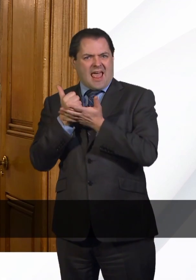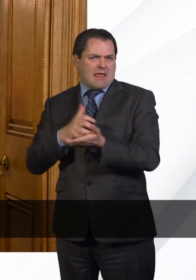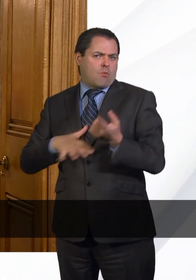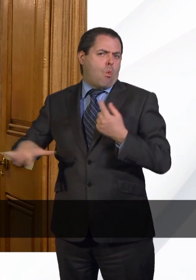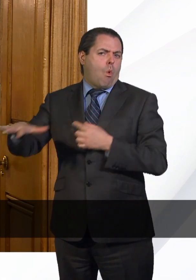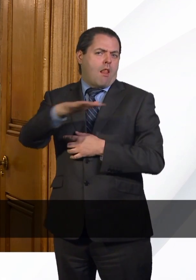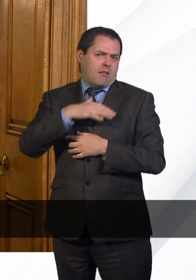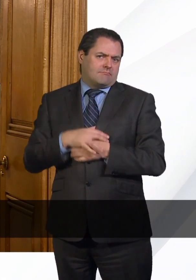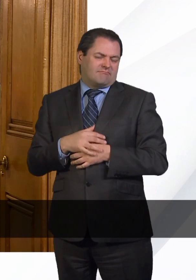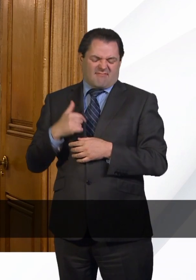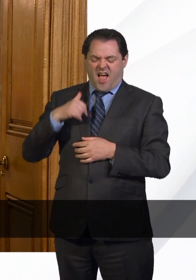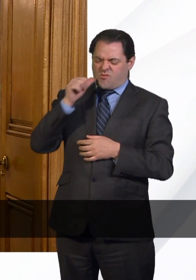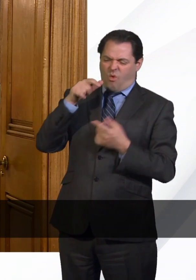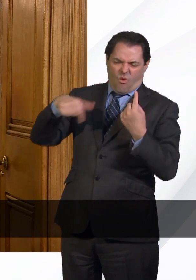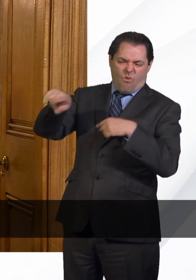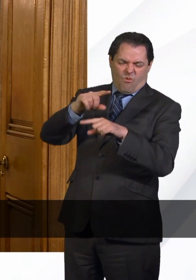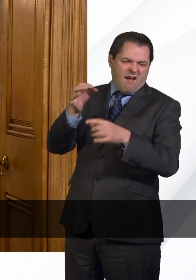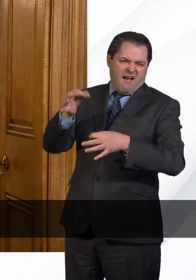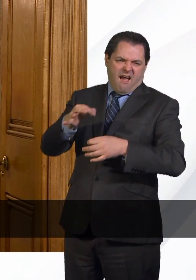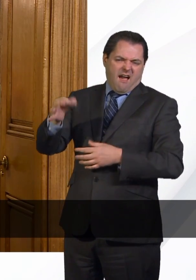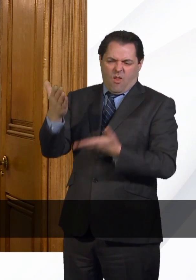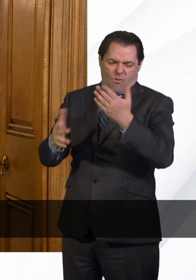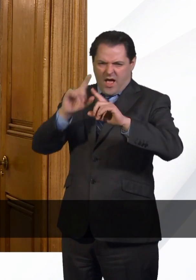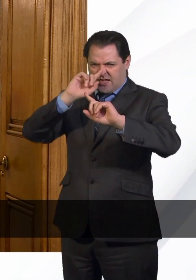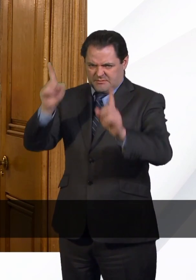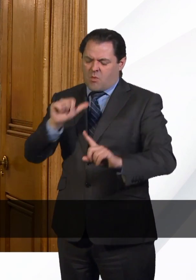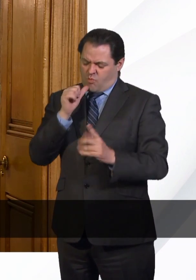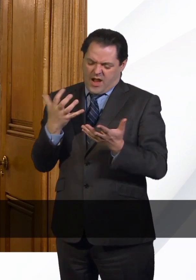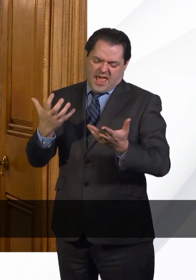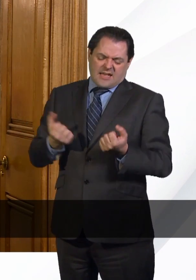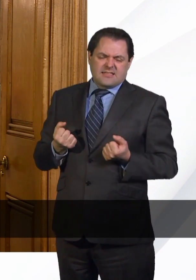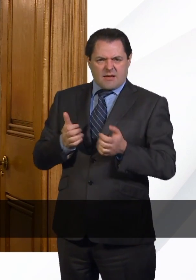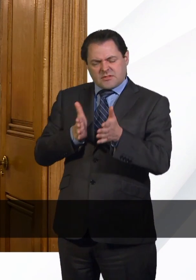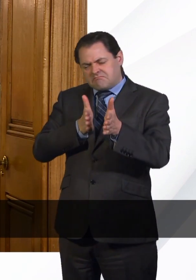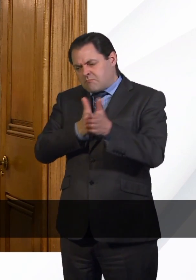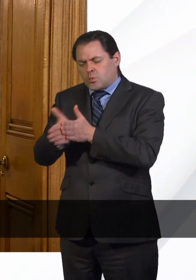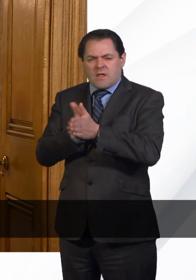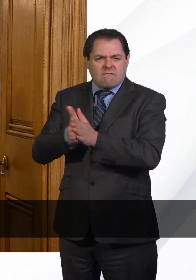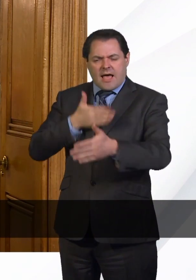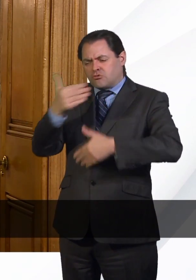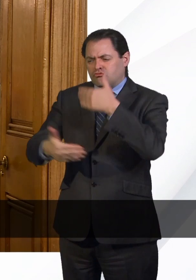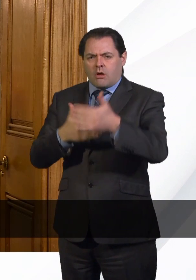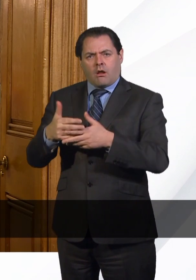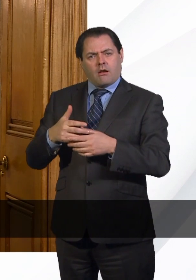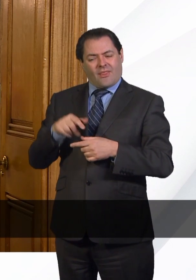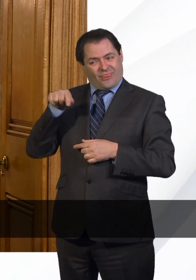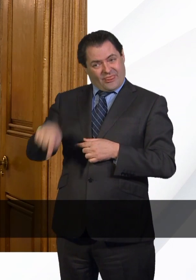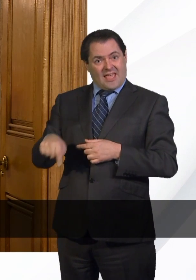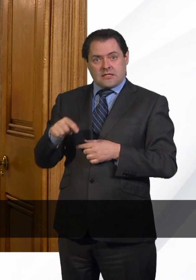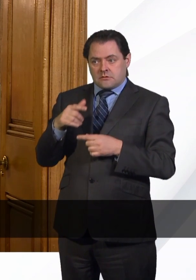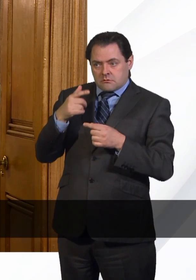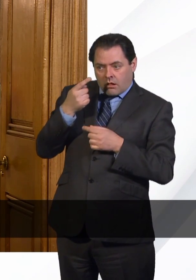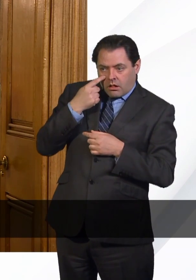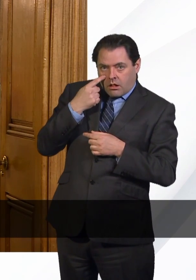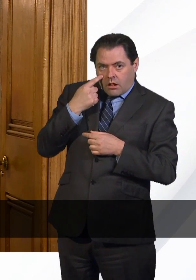with enthusiasm because by embarking on this project and by embracing test, track and